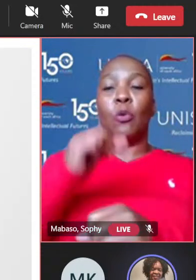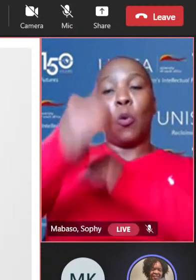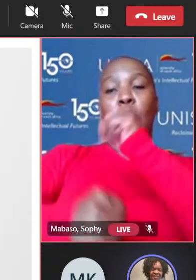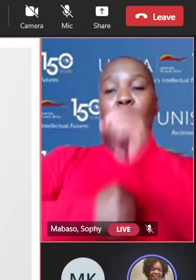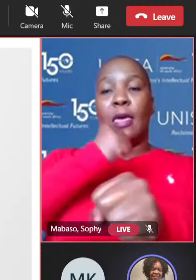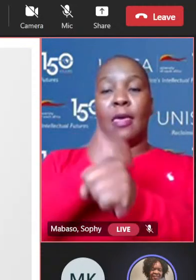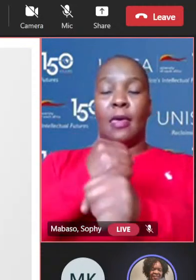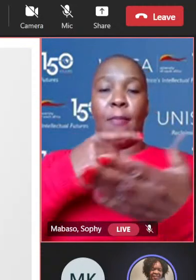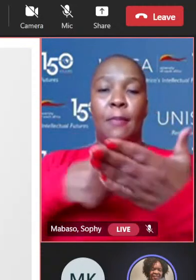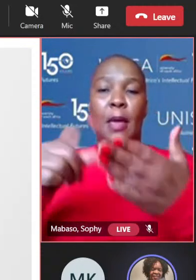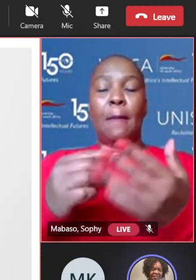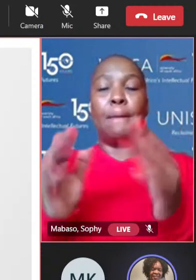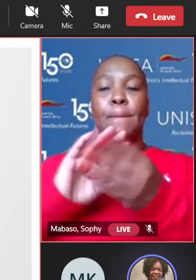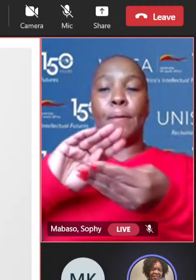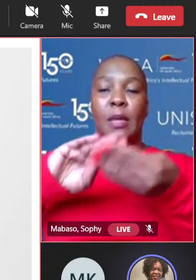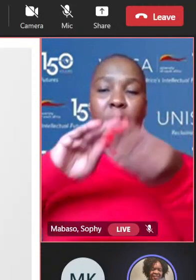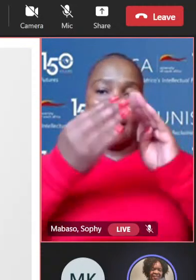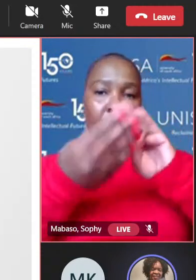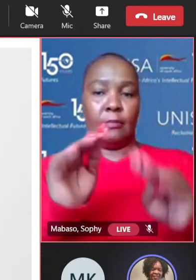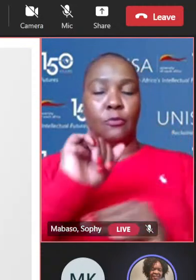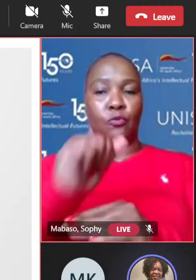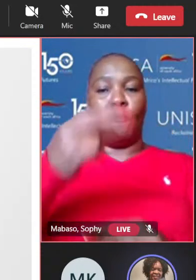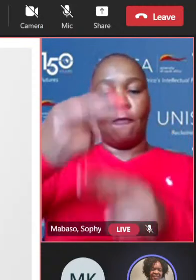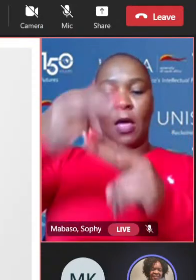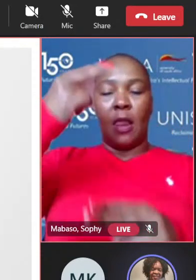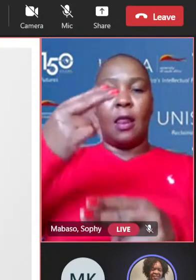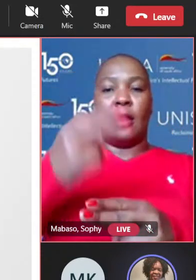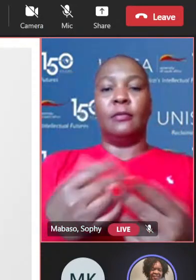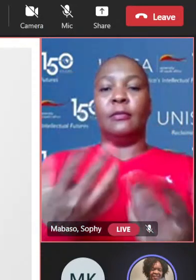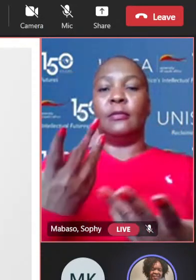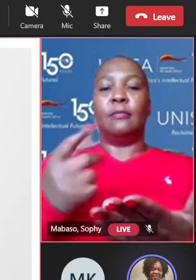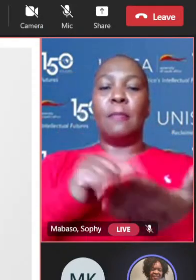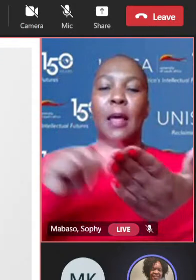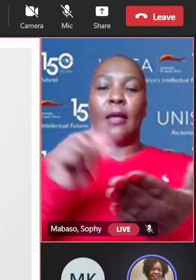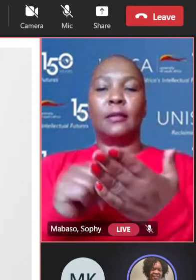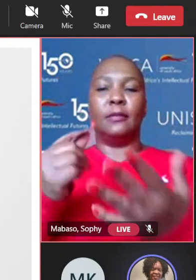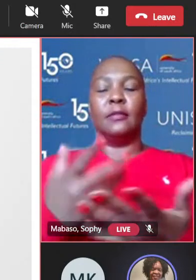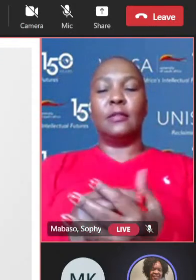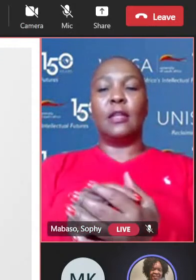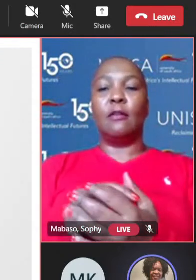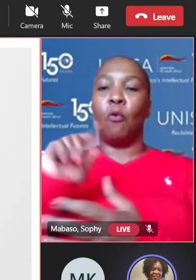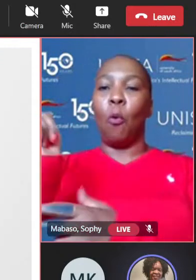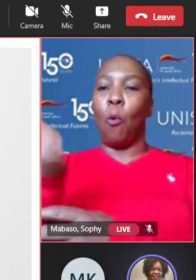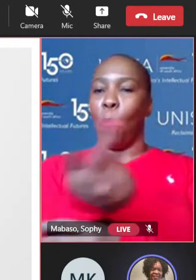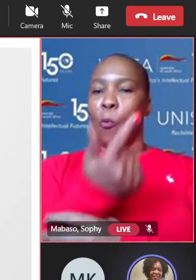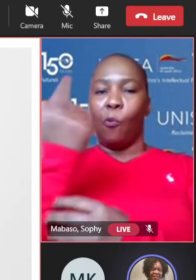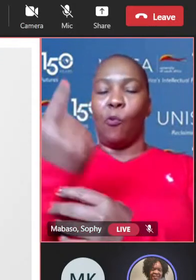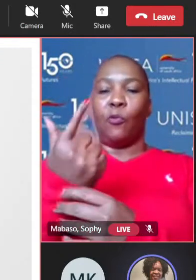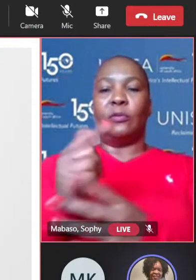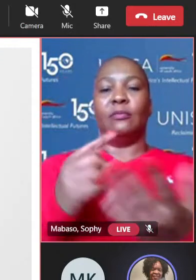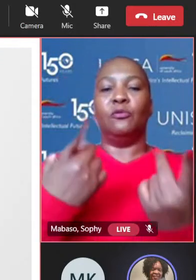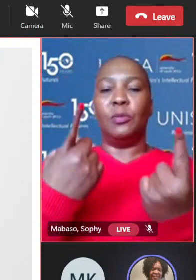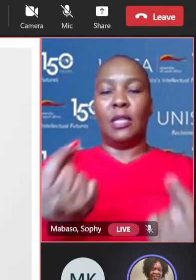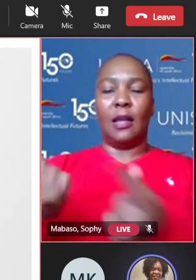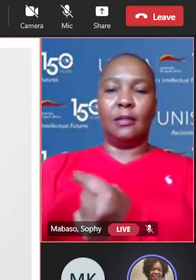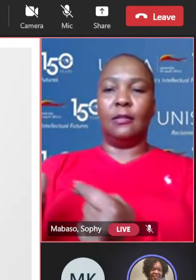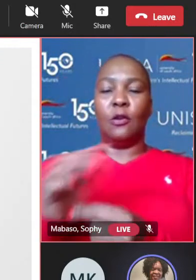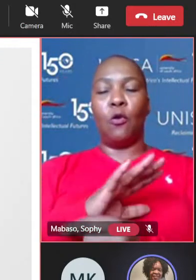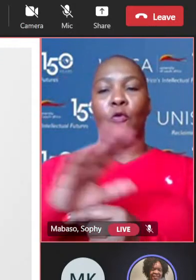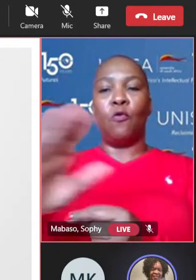final mark. And there you've got compulsory as well as a mandatory assessment. There is no formal